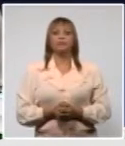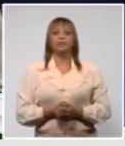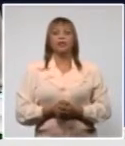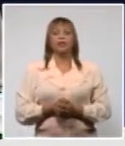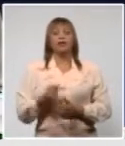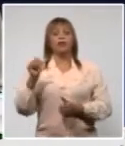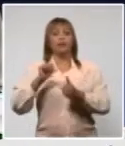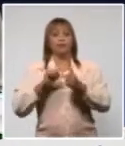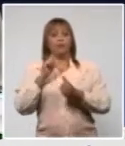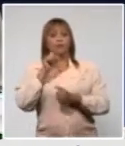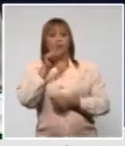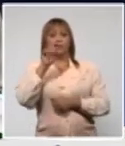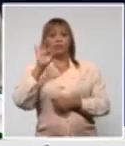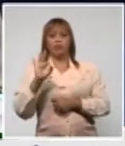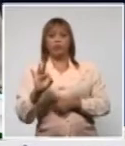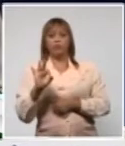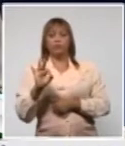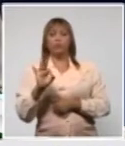51.1% and